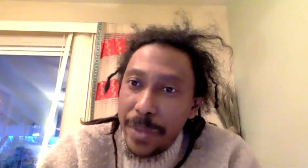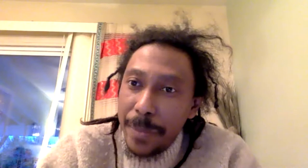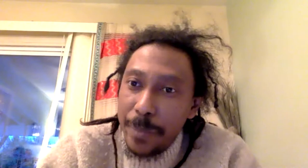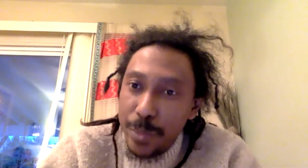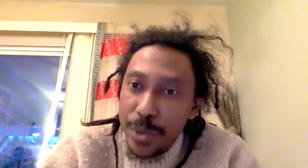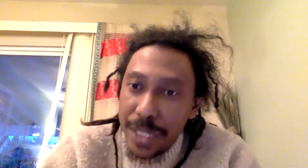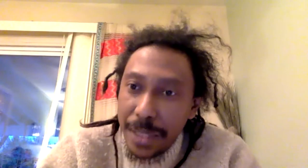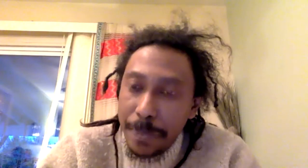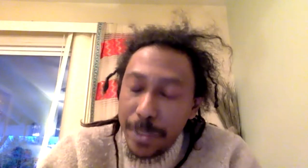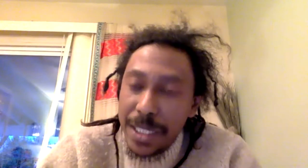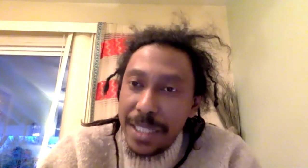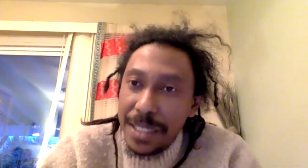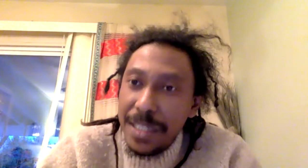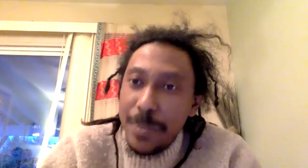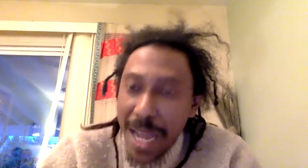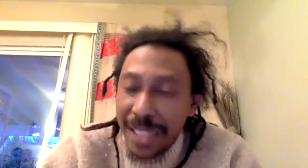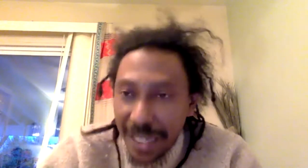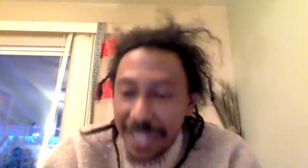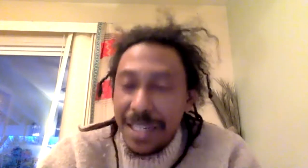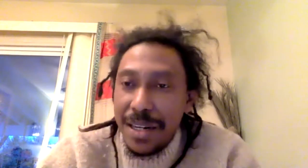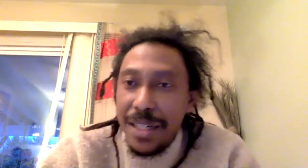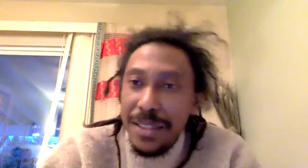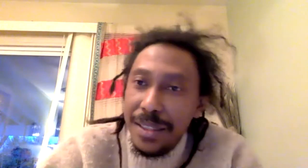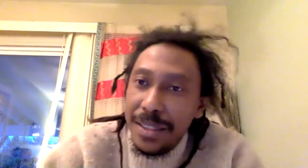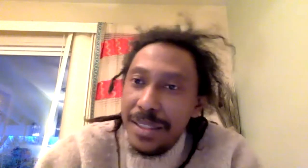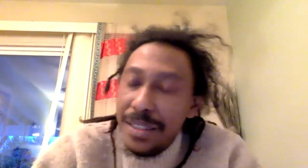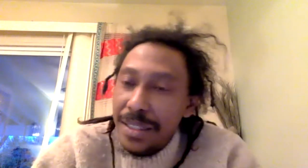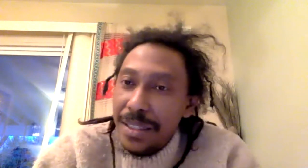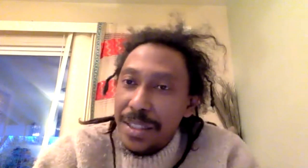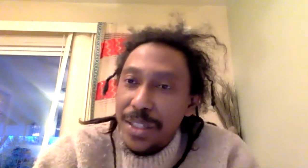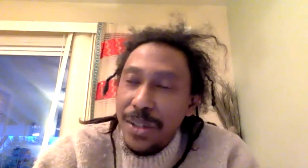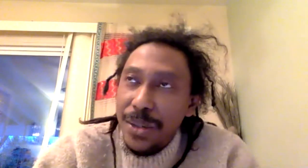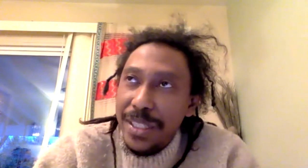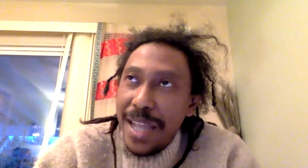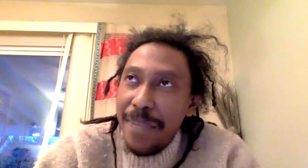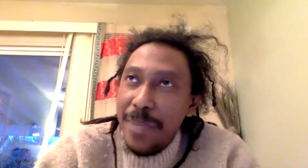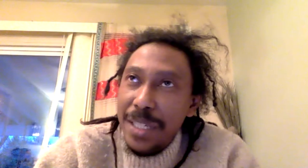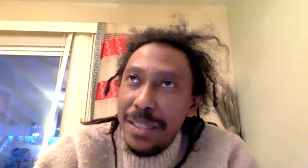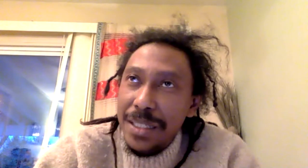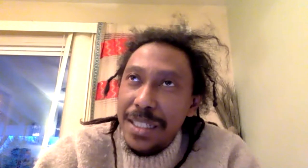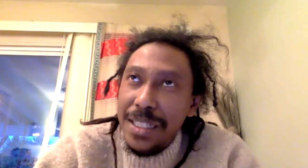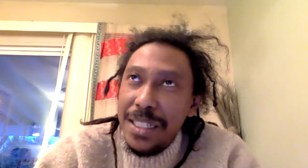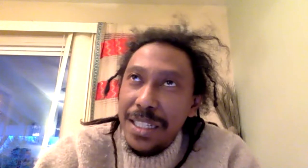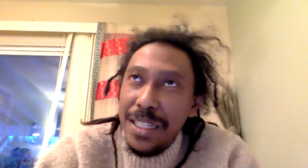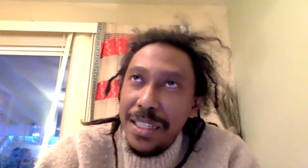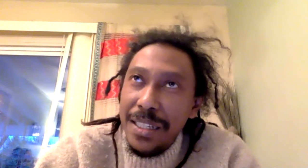the music business in Madagascar. So that means